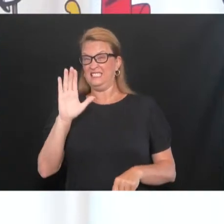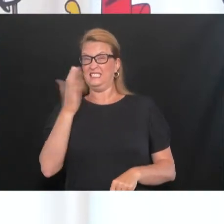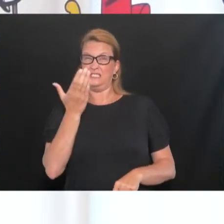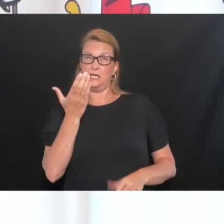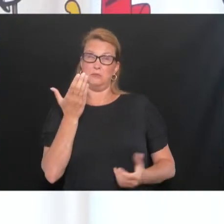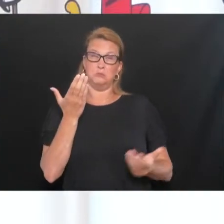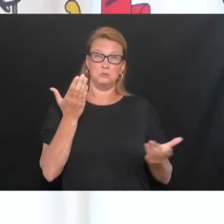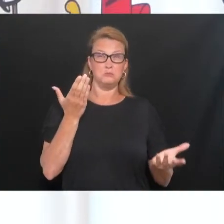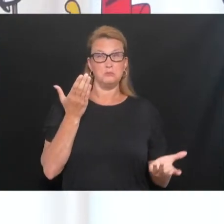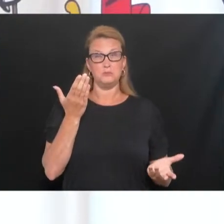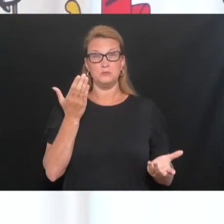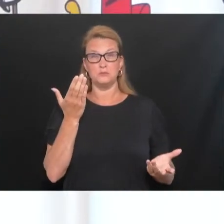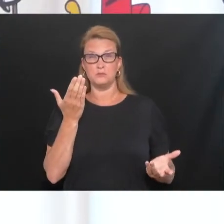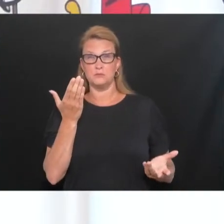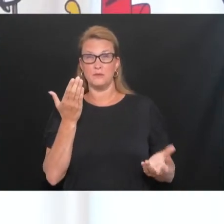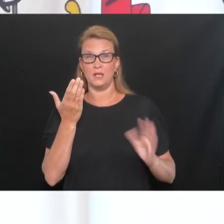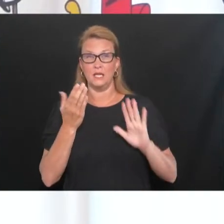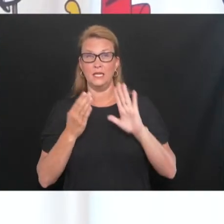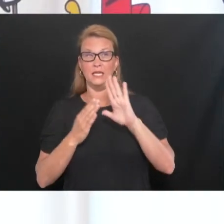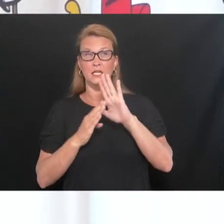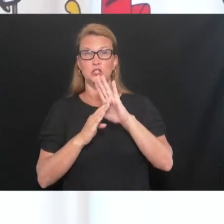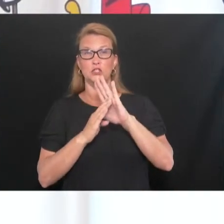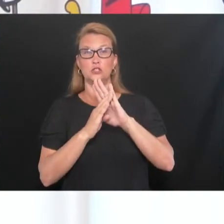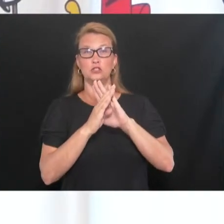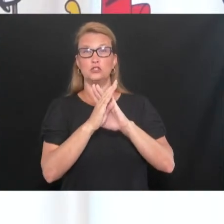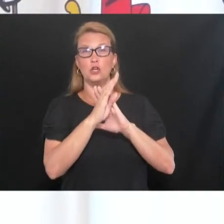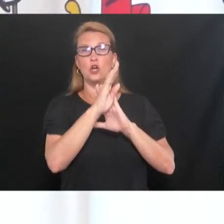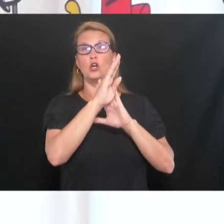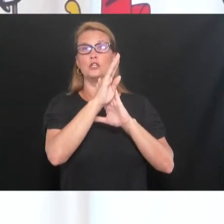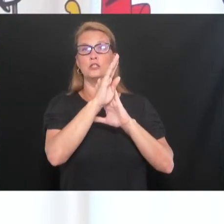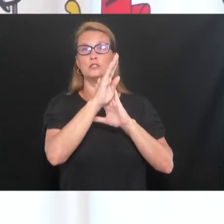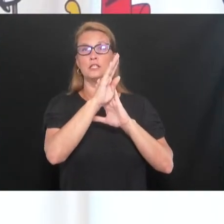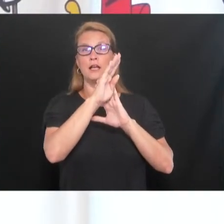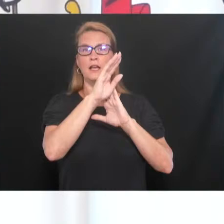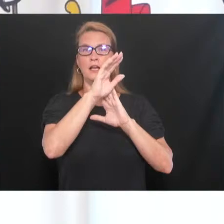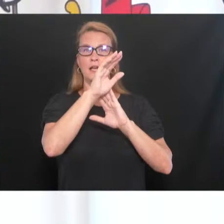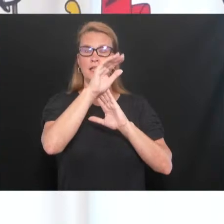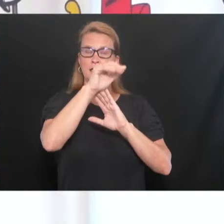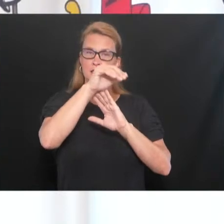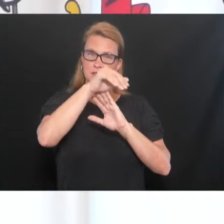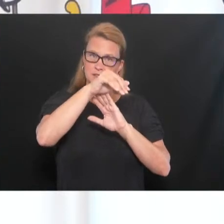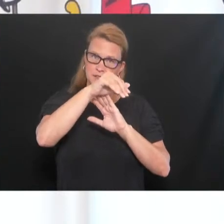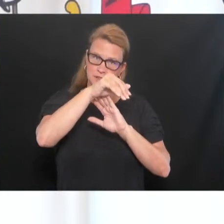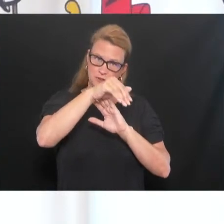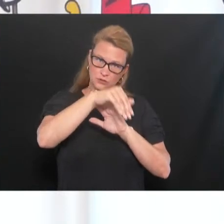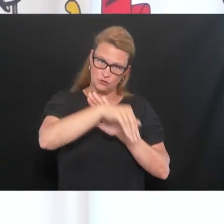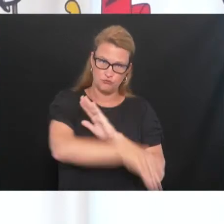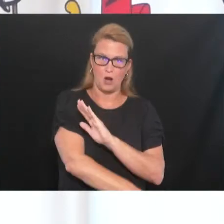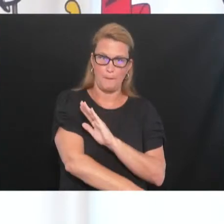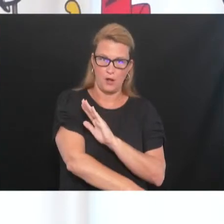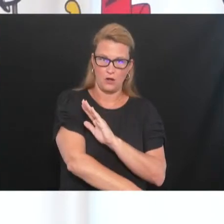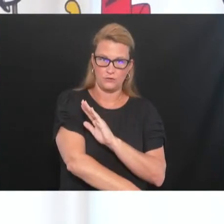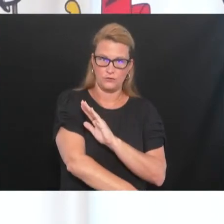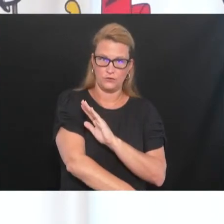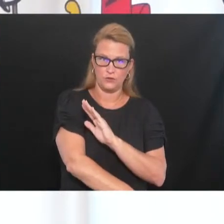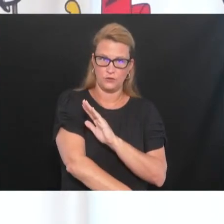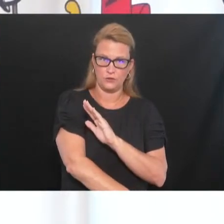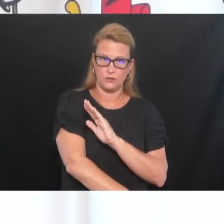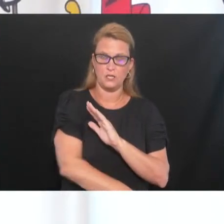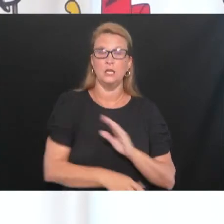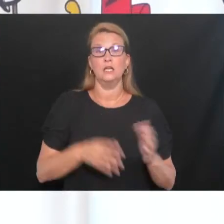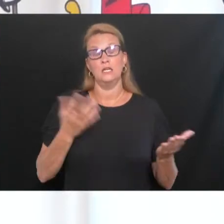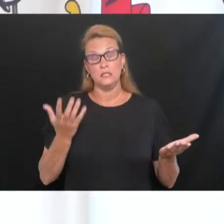to surge to some level pretty quickly, and then it seems to drop off fairly quickly.